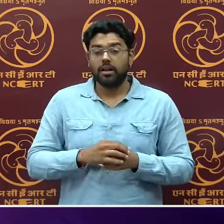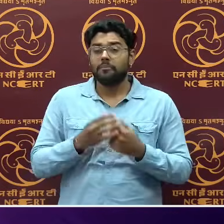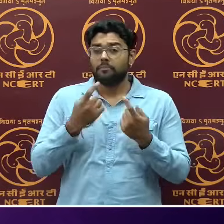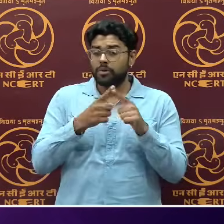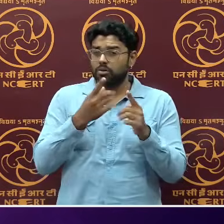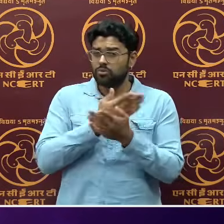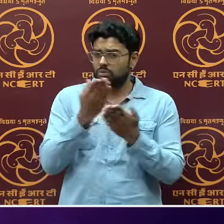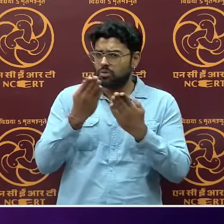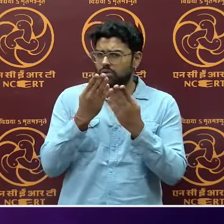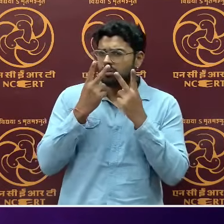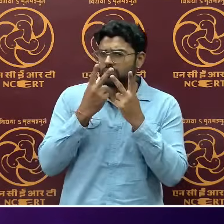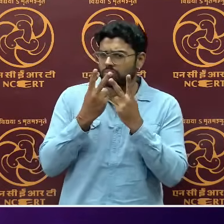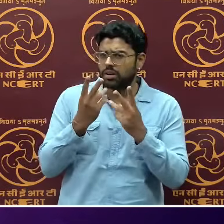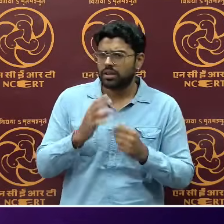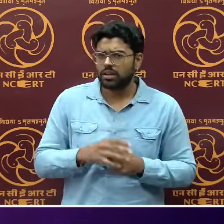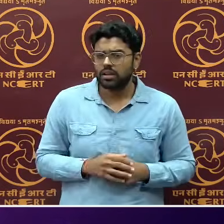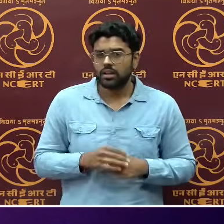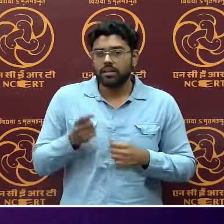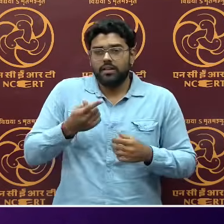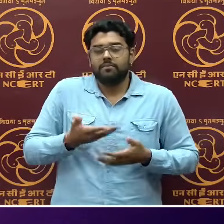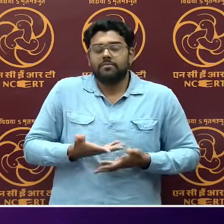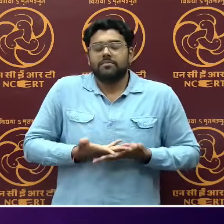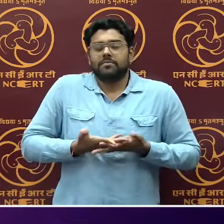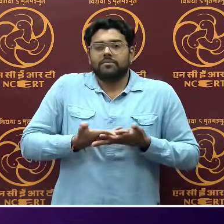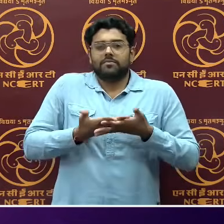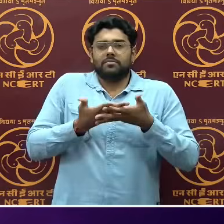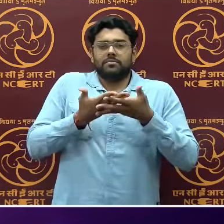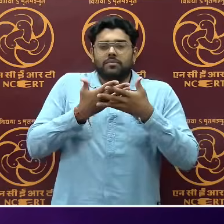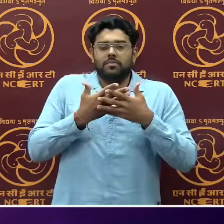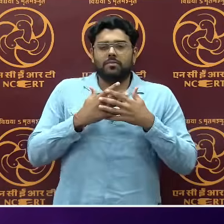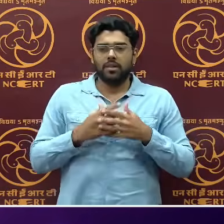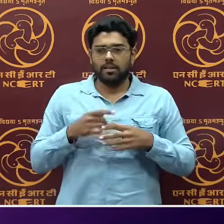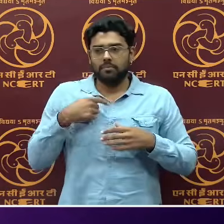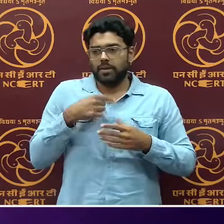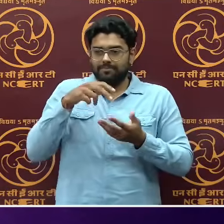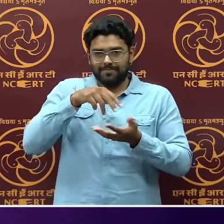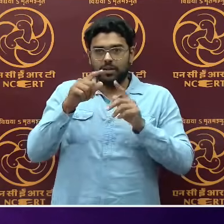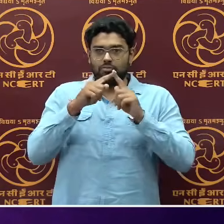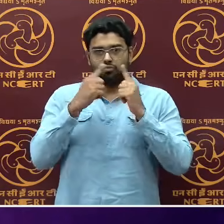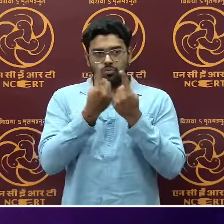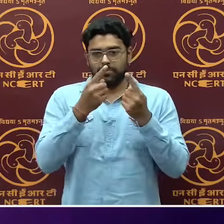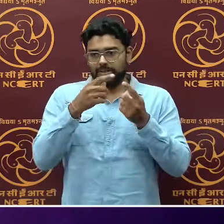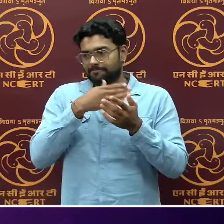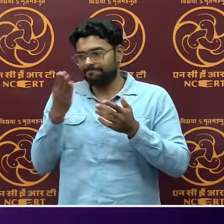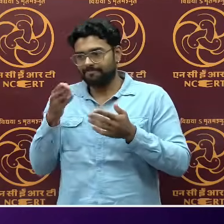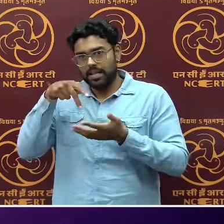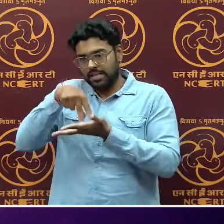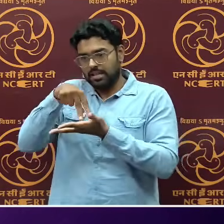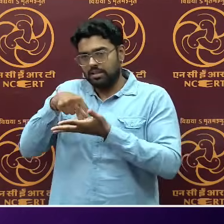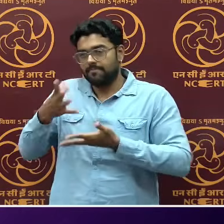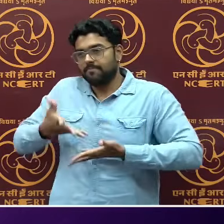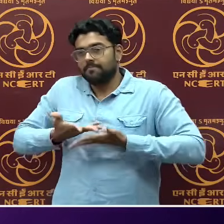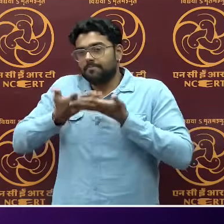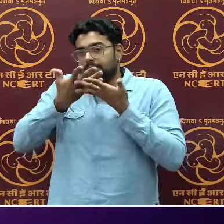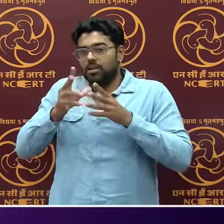this that yes, I want to breathe, so I'll go to this corner of the room? No. No, because all